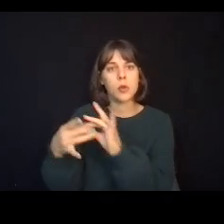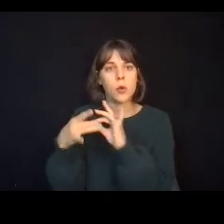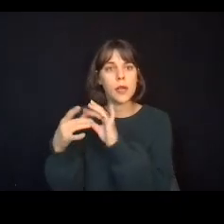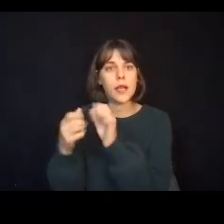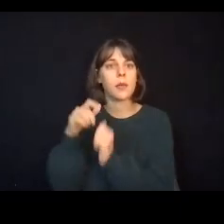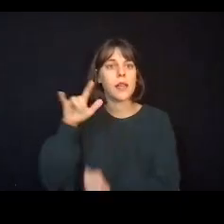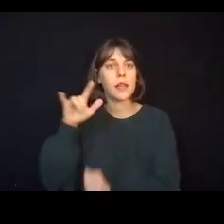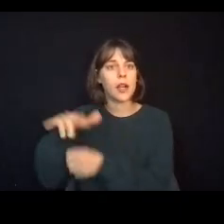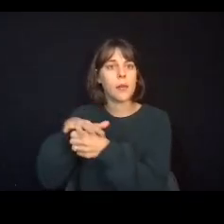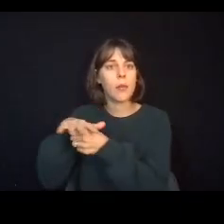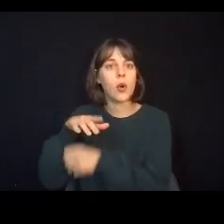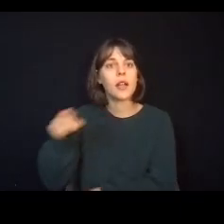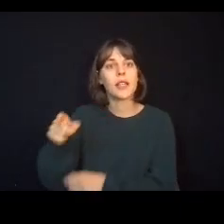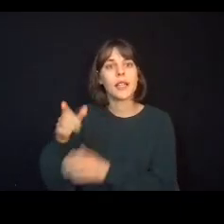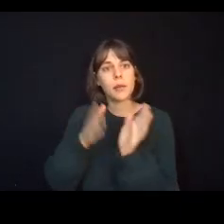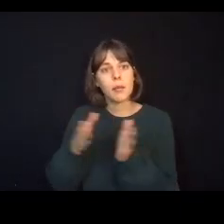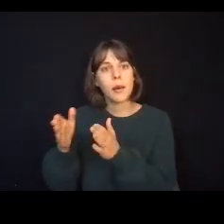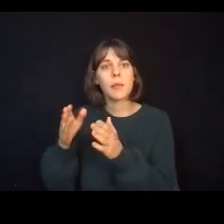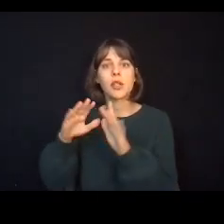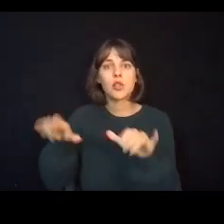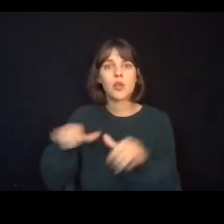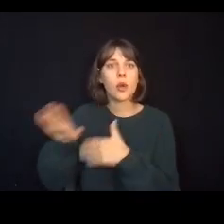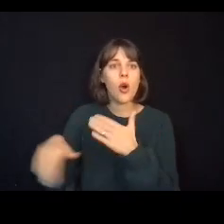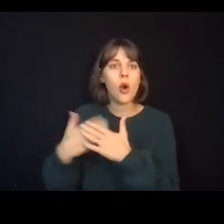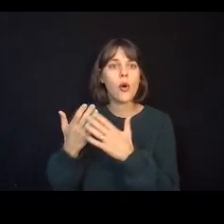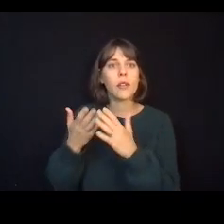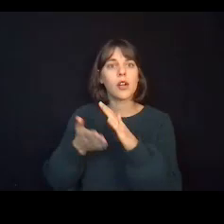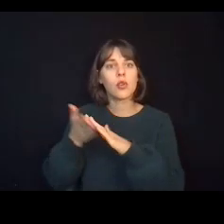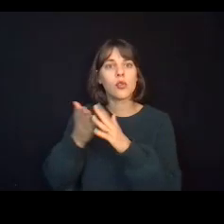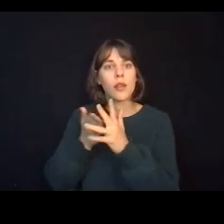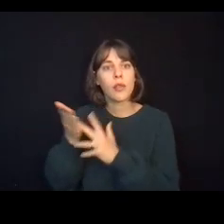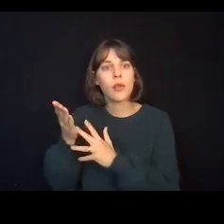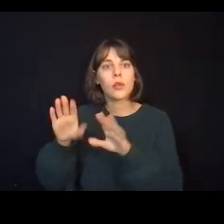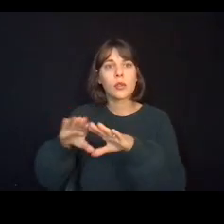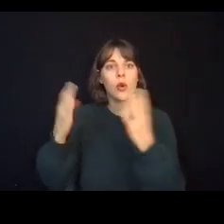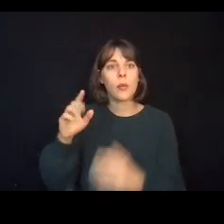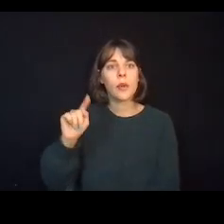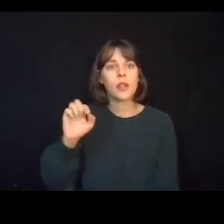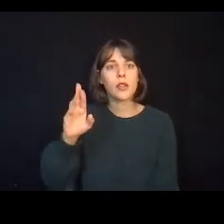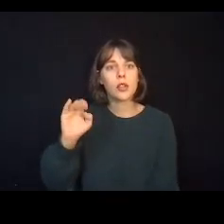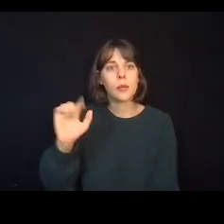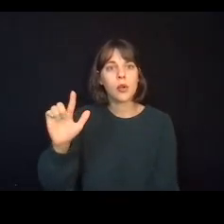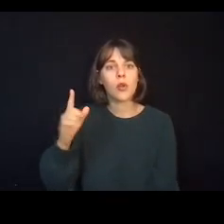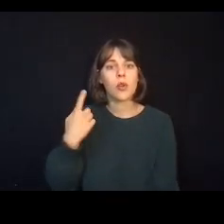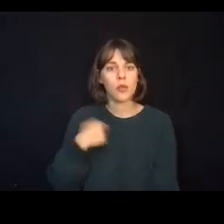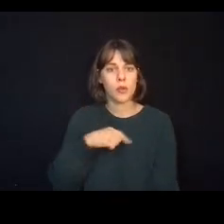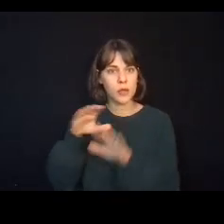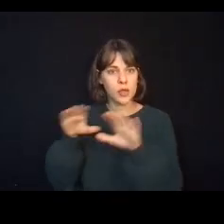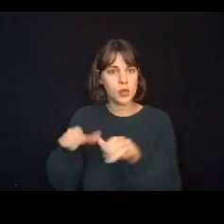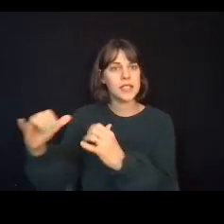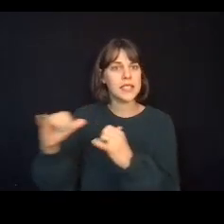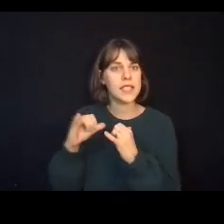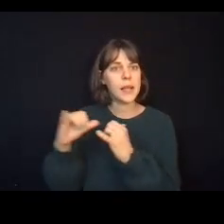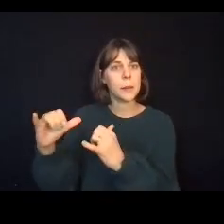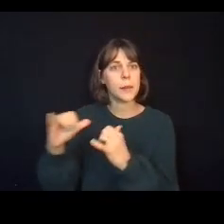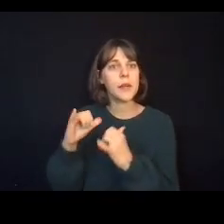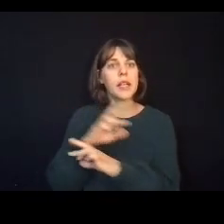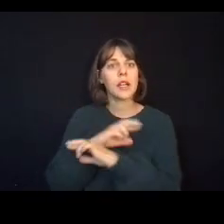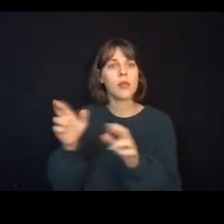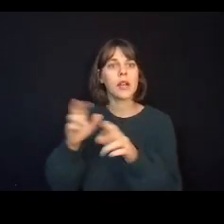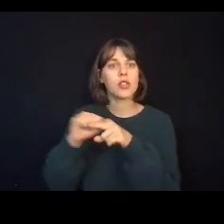they're getting prepped and doing all their run-throughs and getting ready to open the terminal, we've been doing the same and getting ready to train our